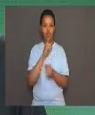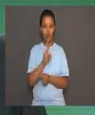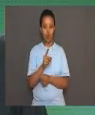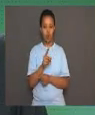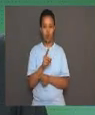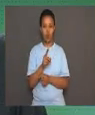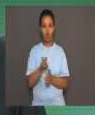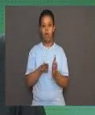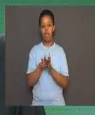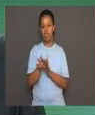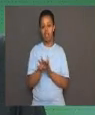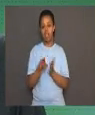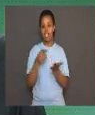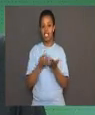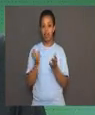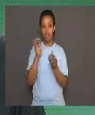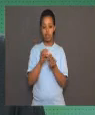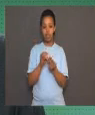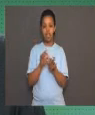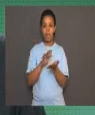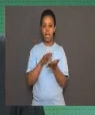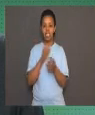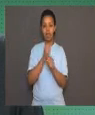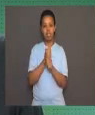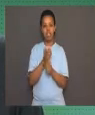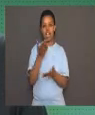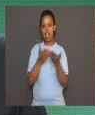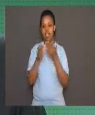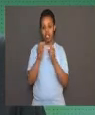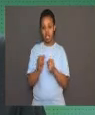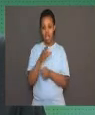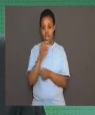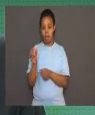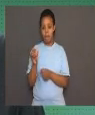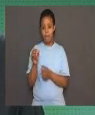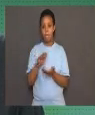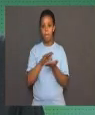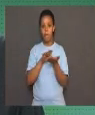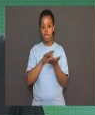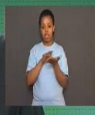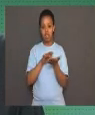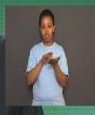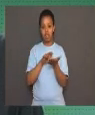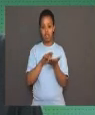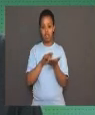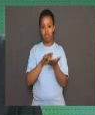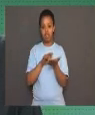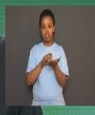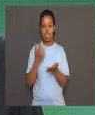Bacteria are also used in medicines and to produce drugs that help fight